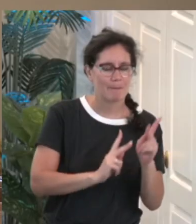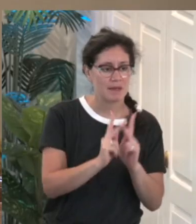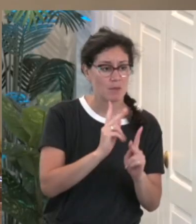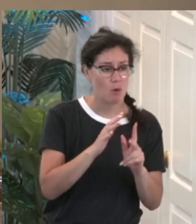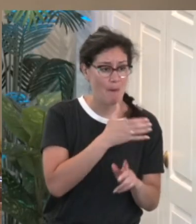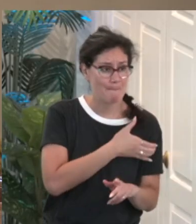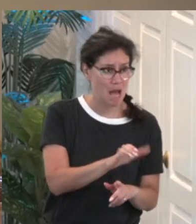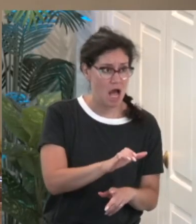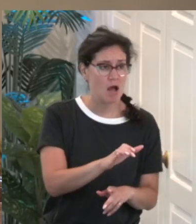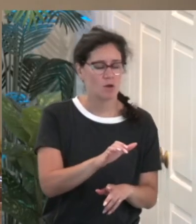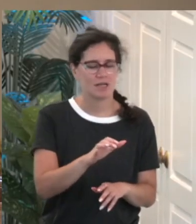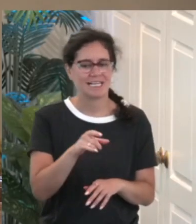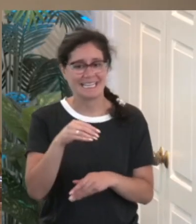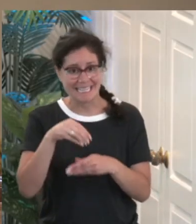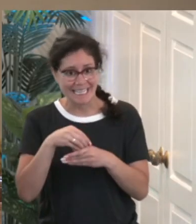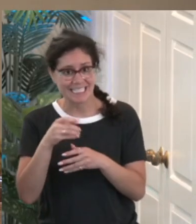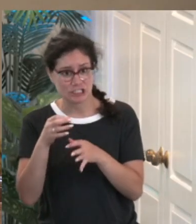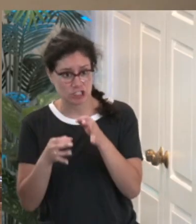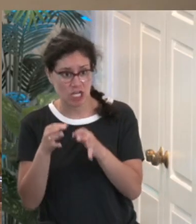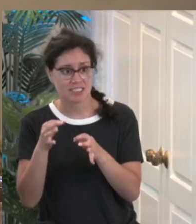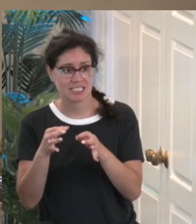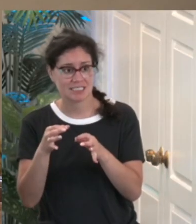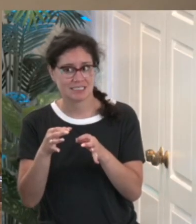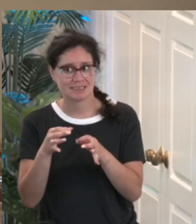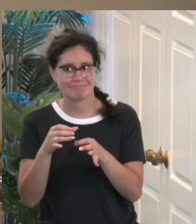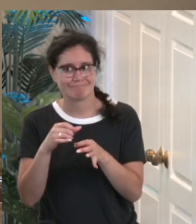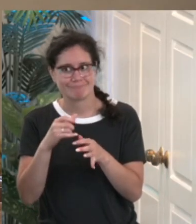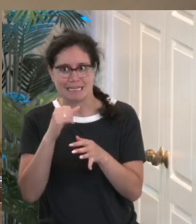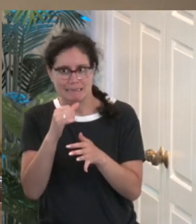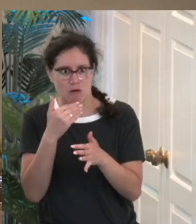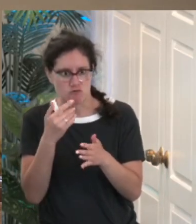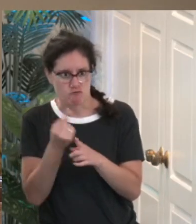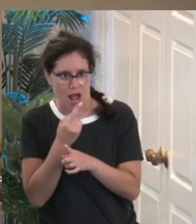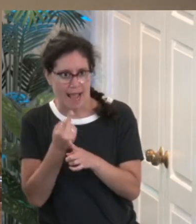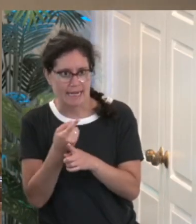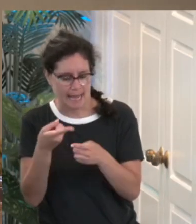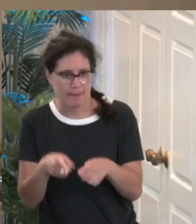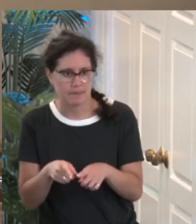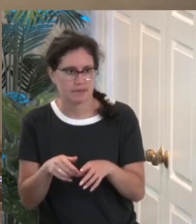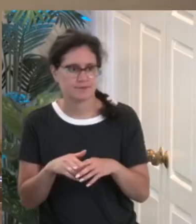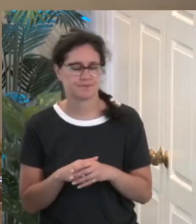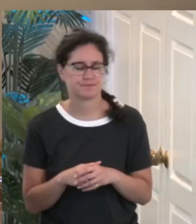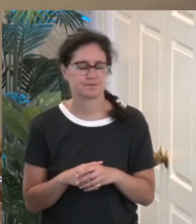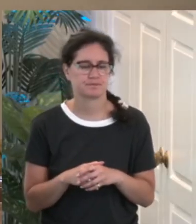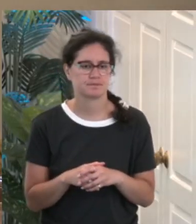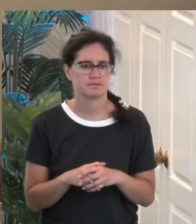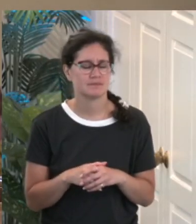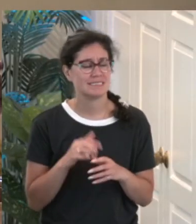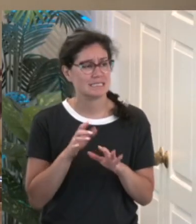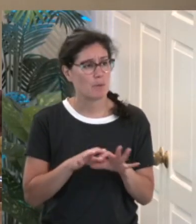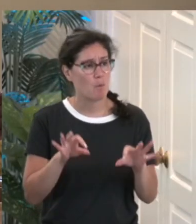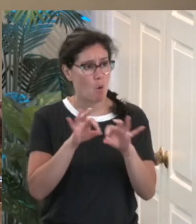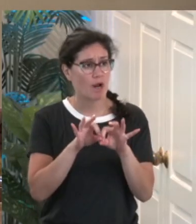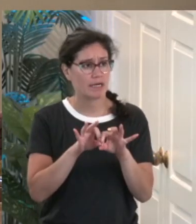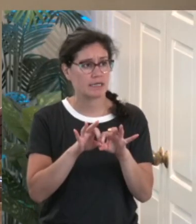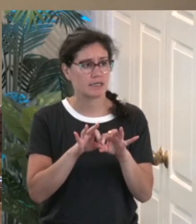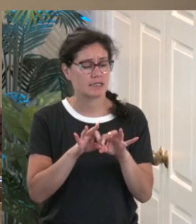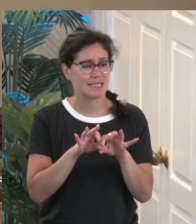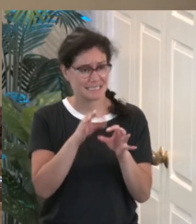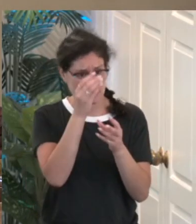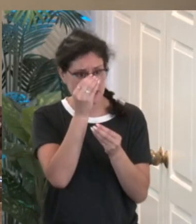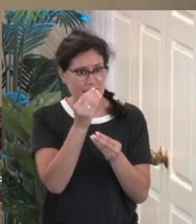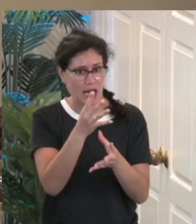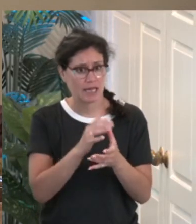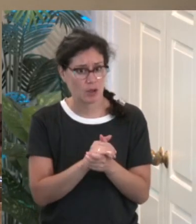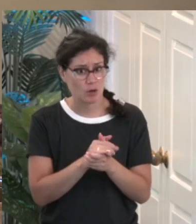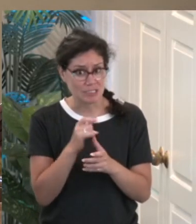so just injustice is done to them. Yes, I'm going to get political right now because it's important. Is that telling me I got to hurry